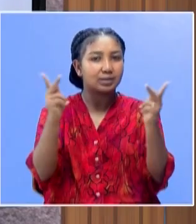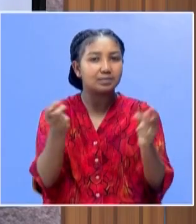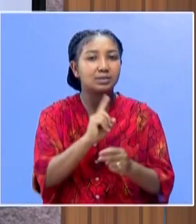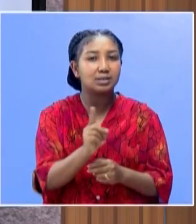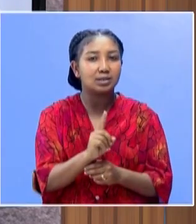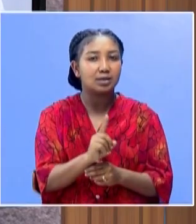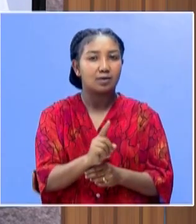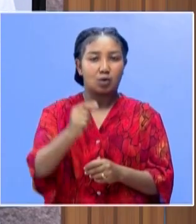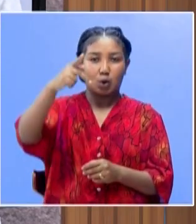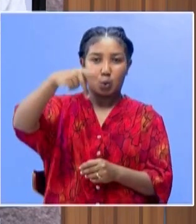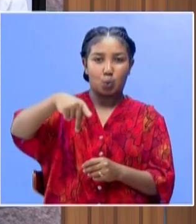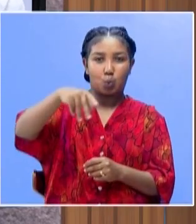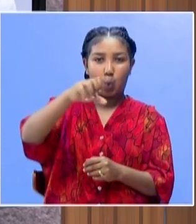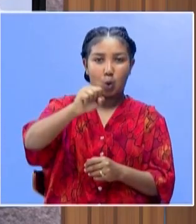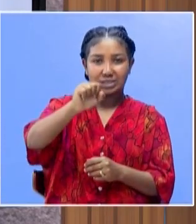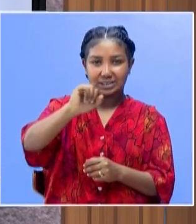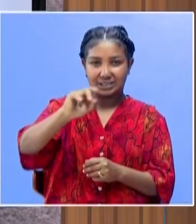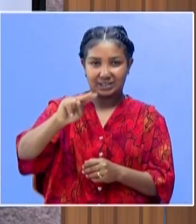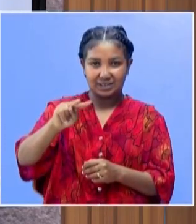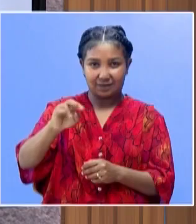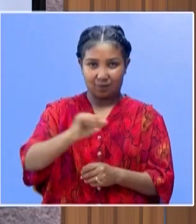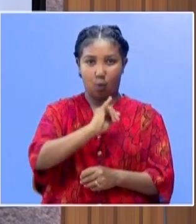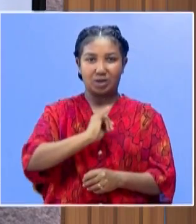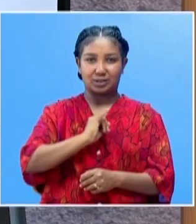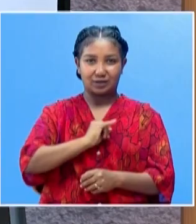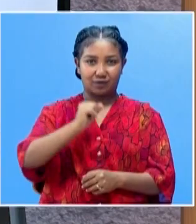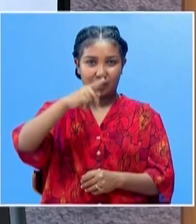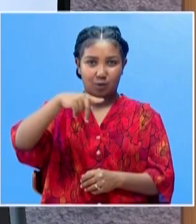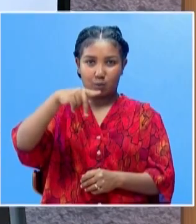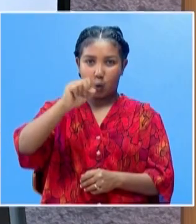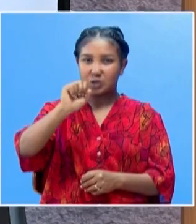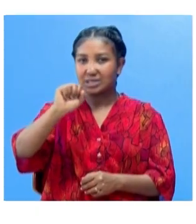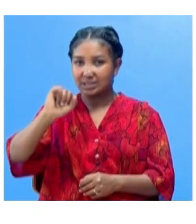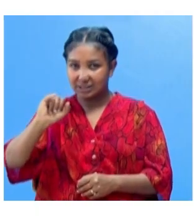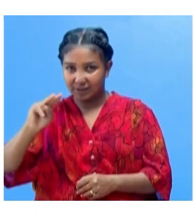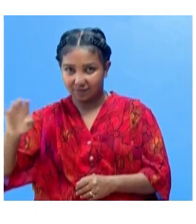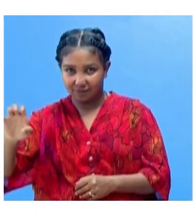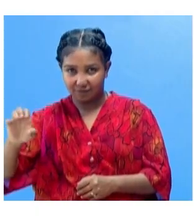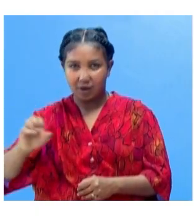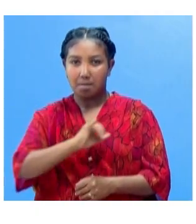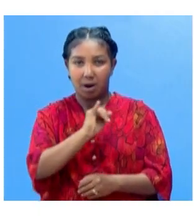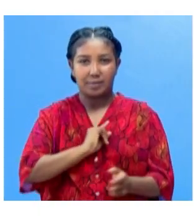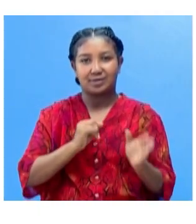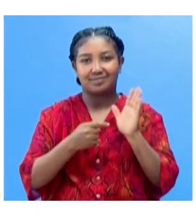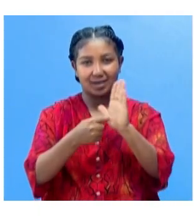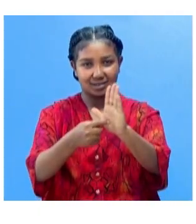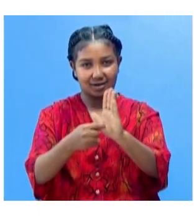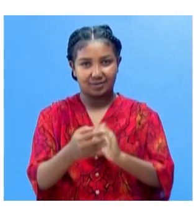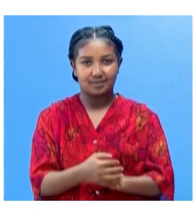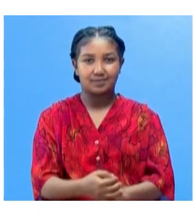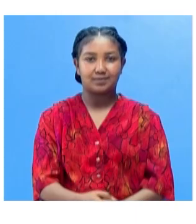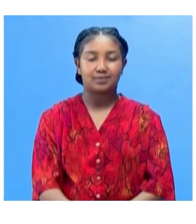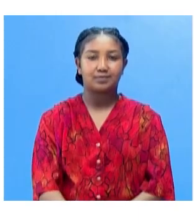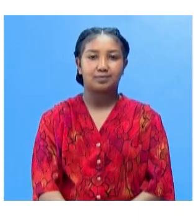Yes, possessive. Possessive adjectives. Good. Possessive adjectives. Possessive.